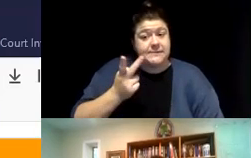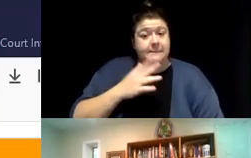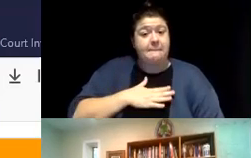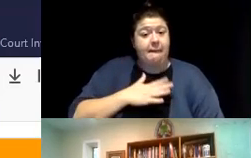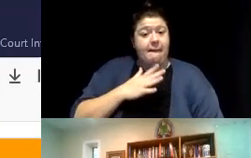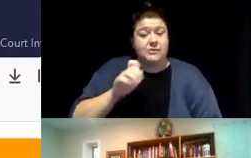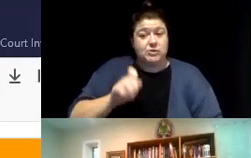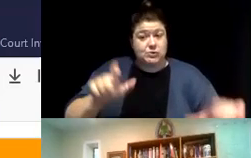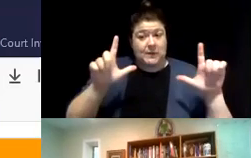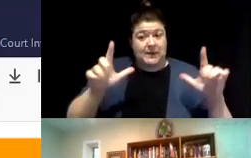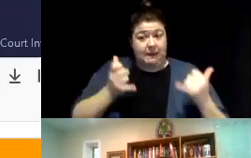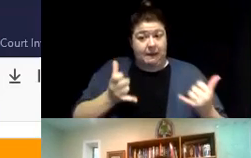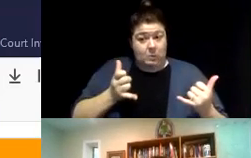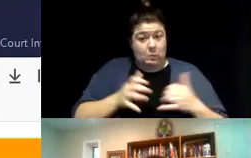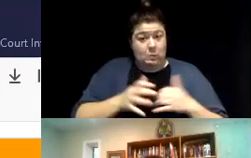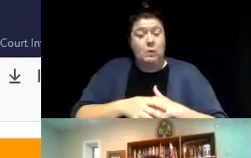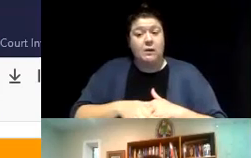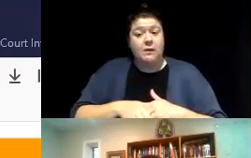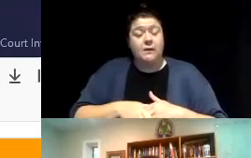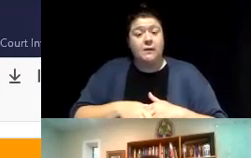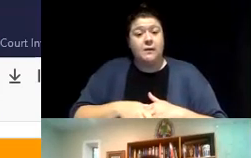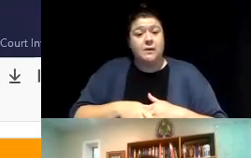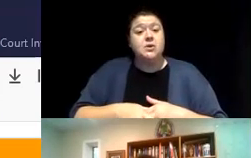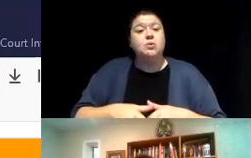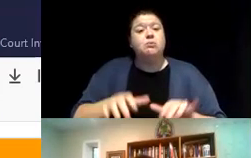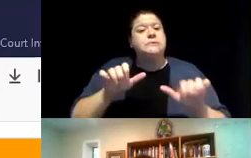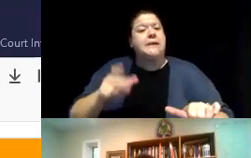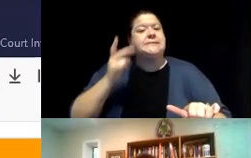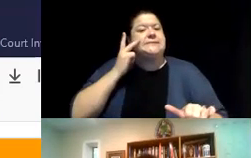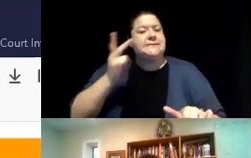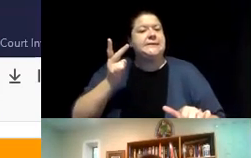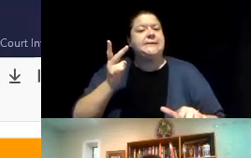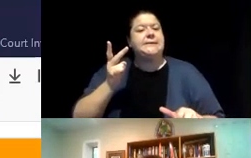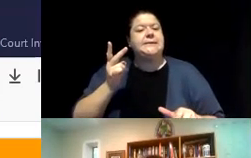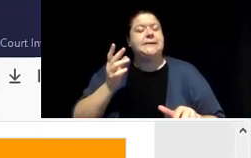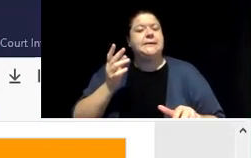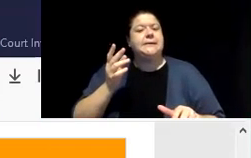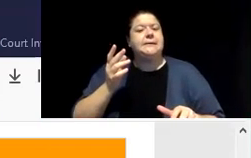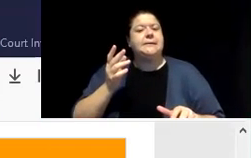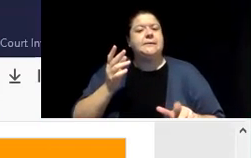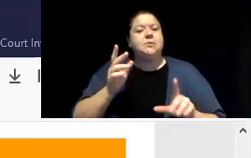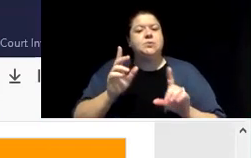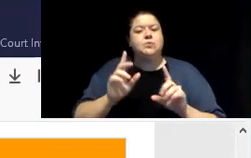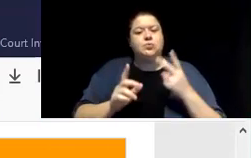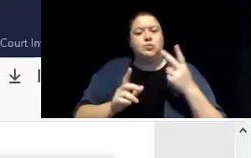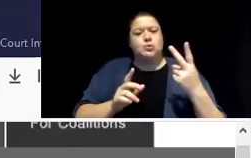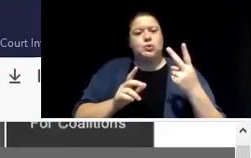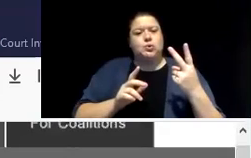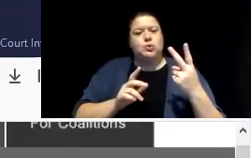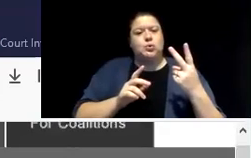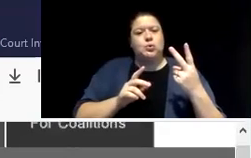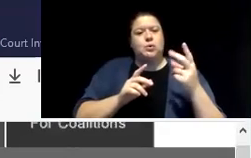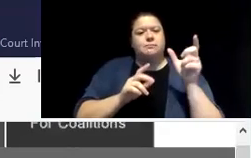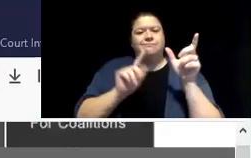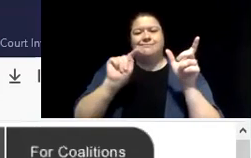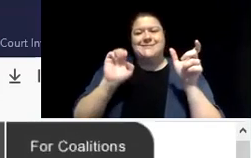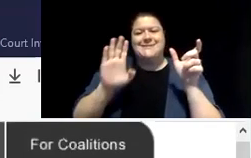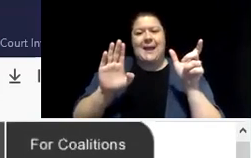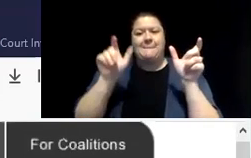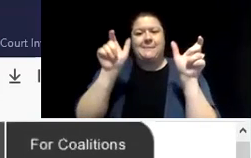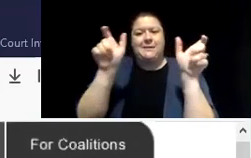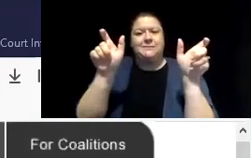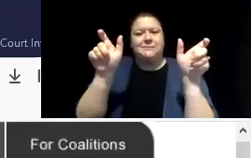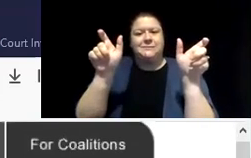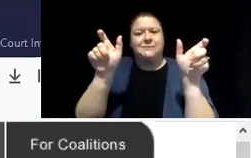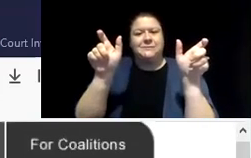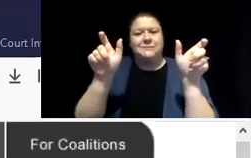my screen here, you'll see that there are 2 tabs on this